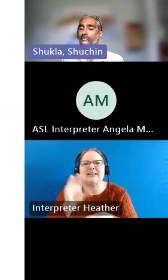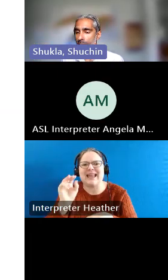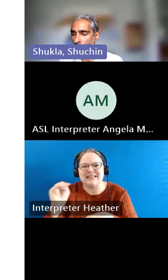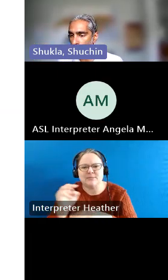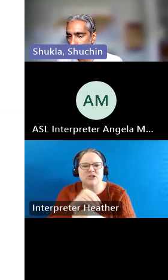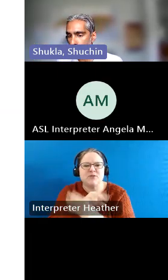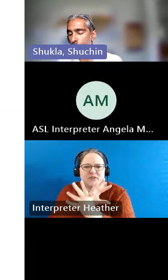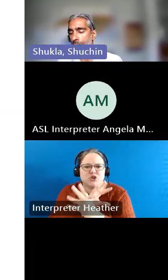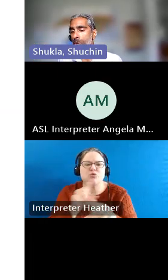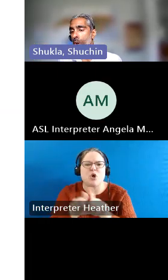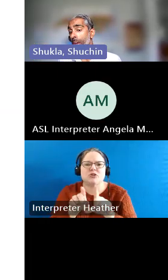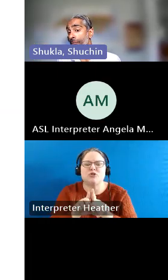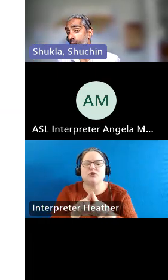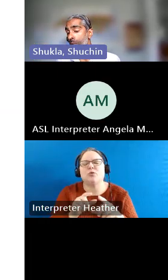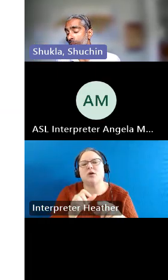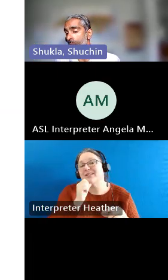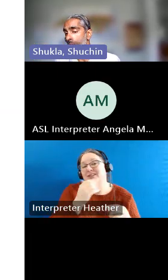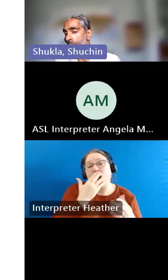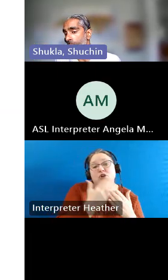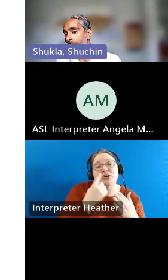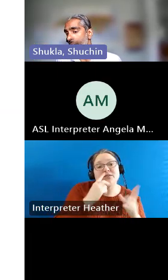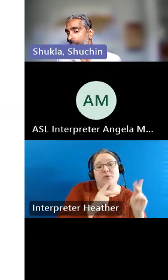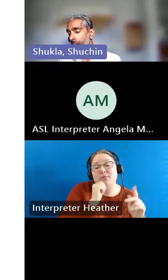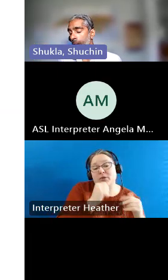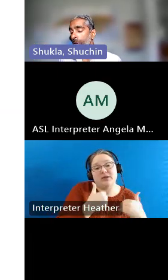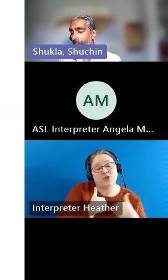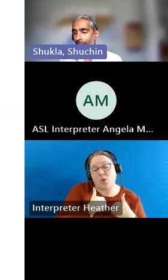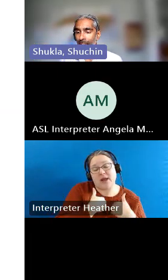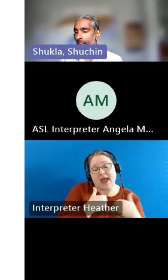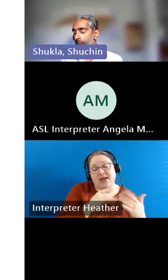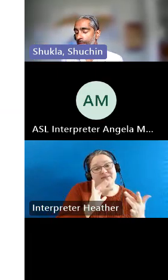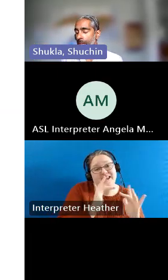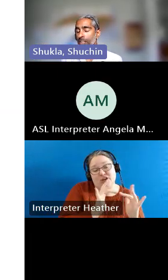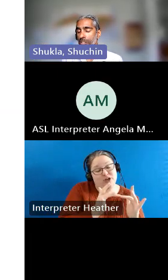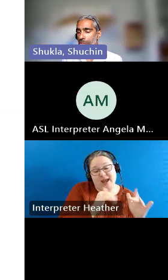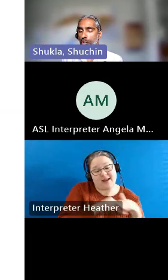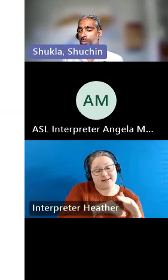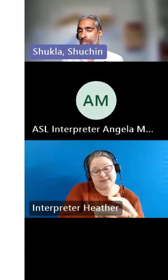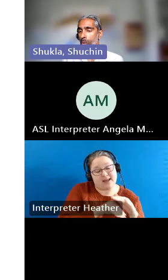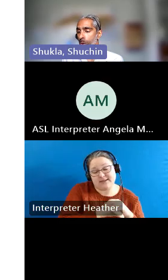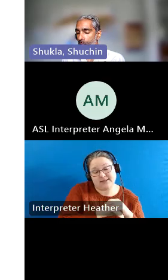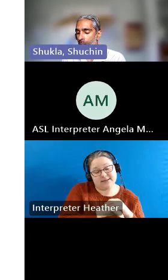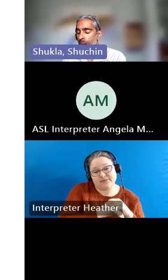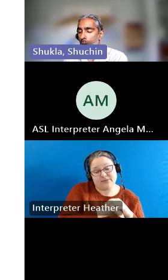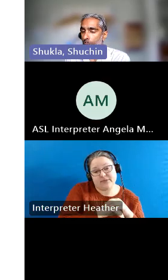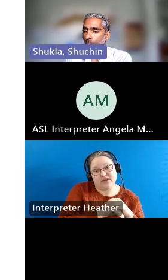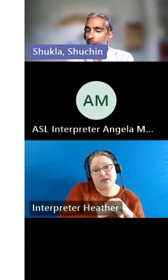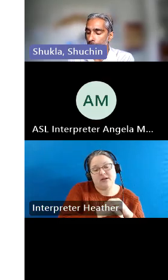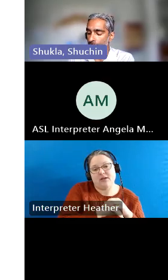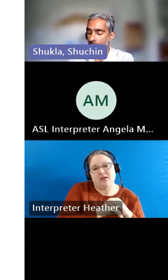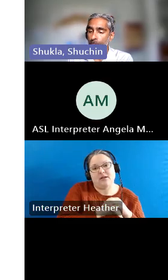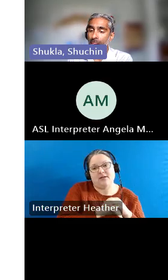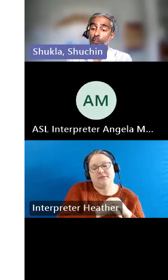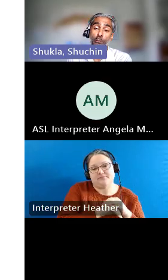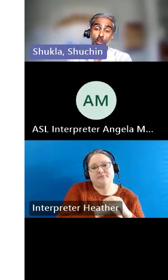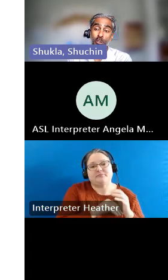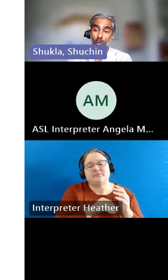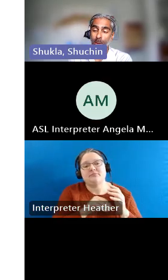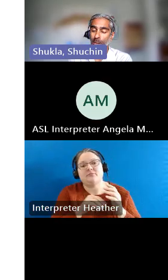video. So not so helpful for those who don't have phones or have internet connection issues or whatever,